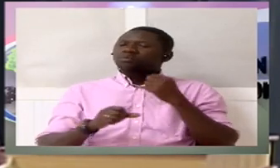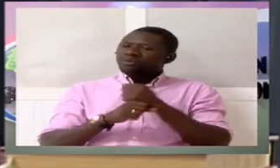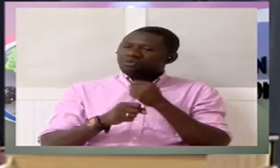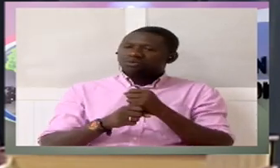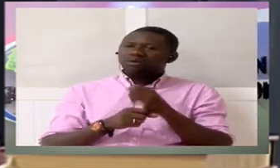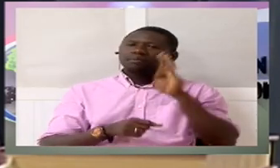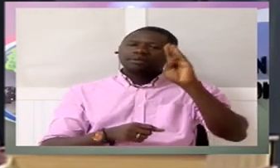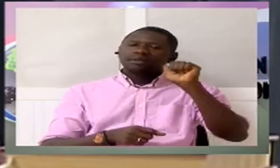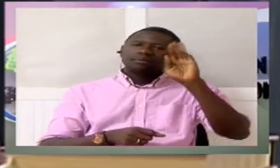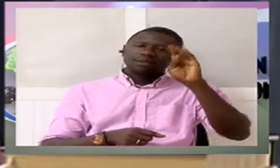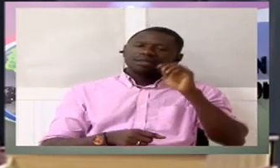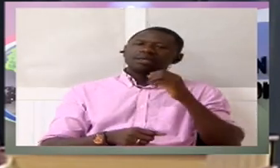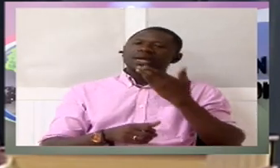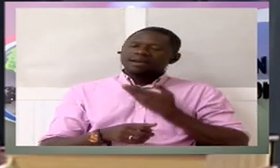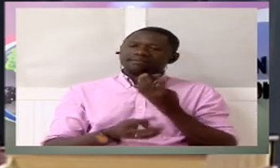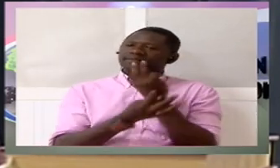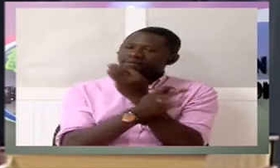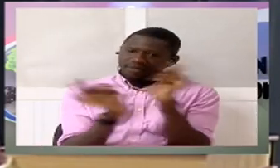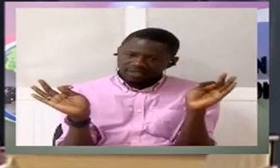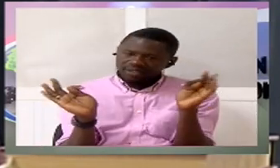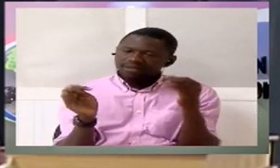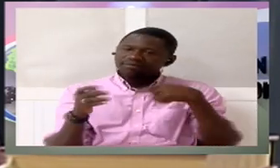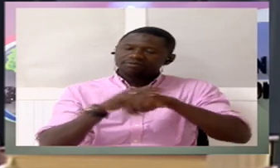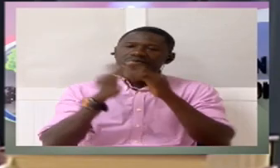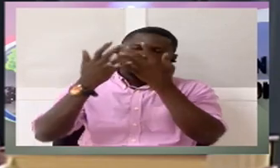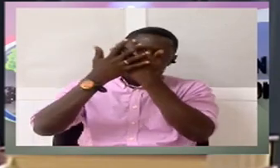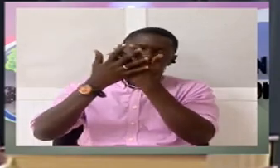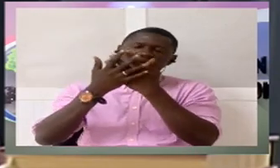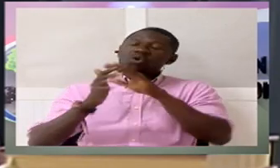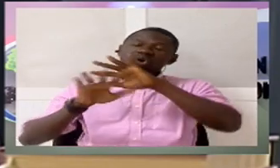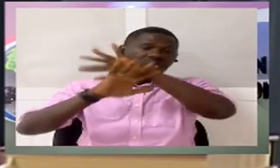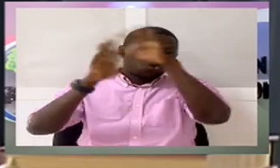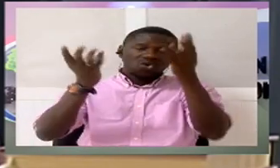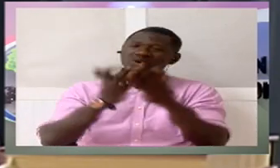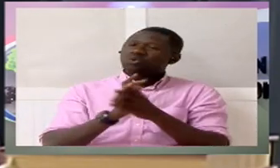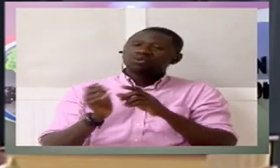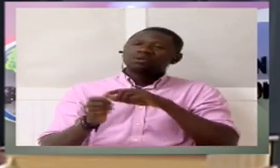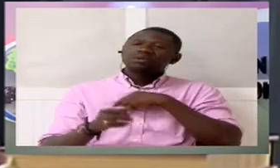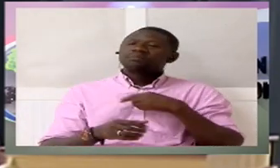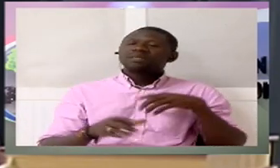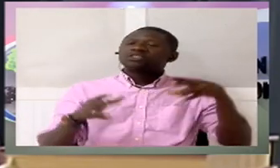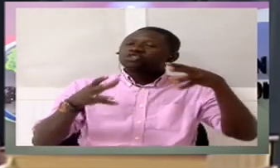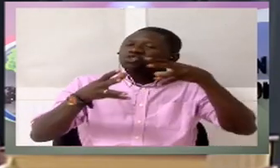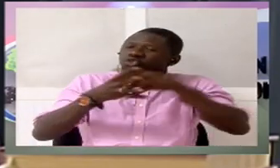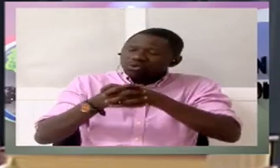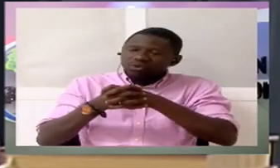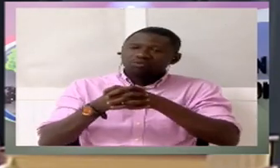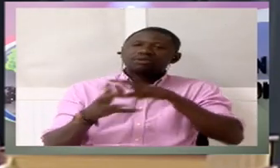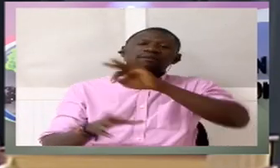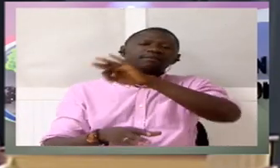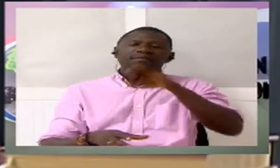out of prison. In kata ku onin family bele dentala ngake. All these efforts was a result of a joint effort with the